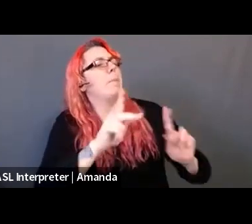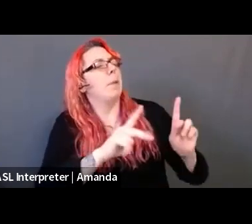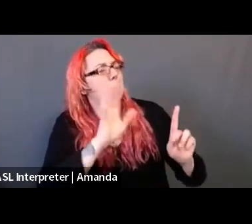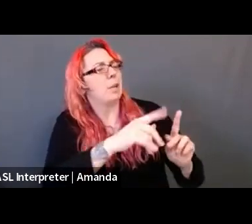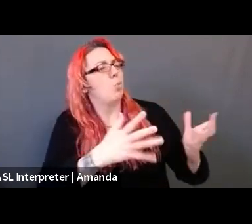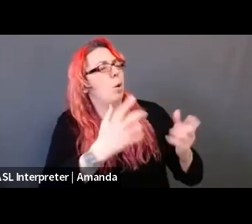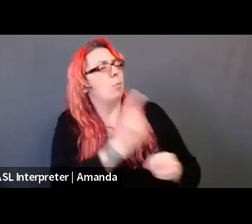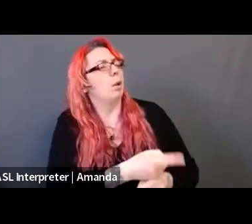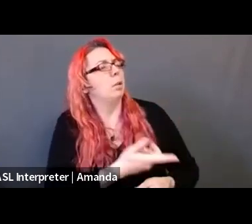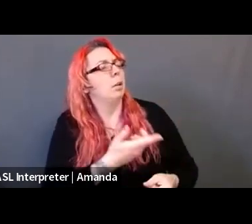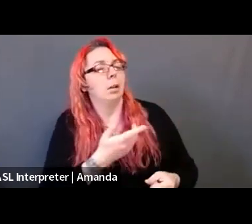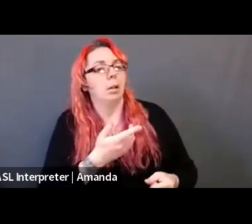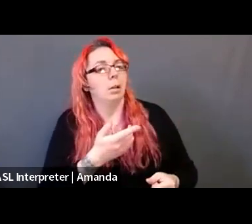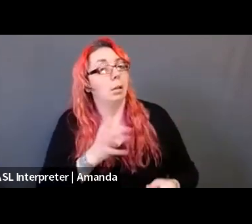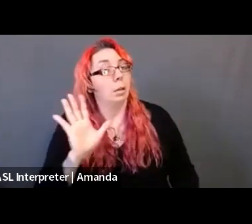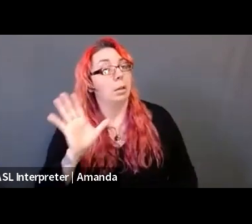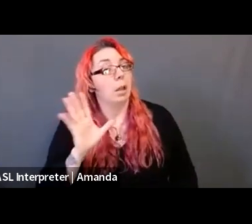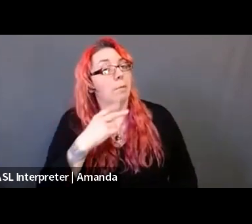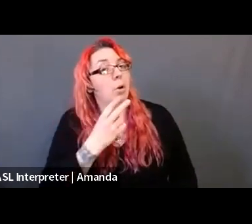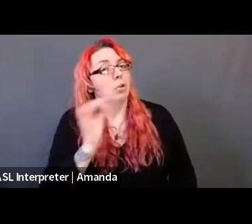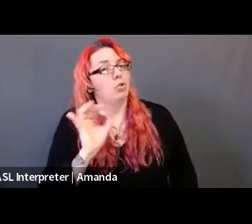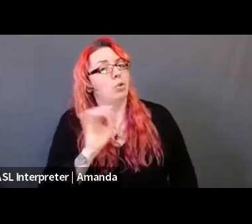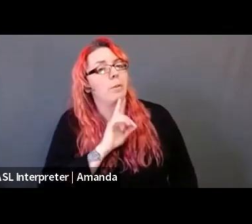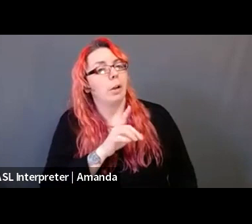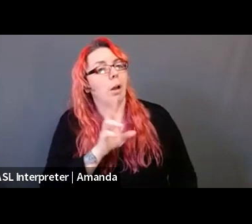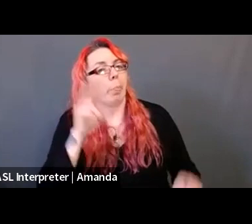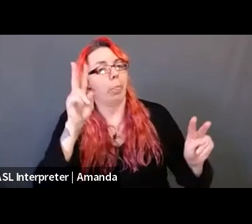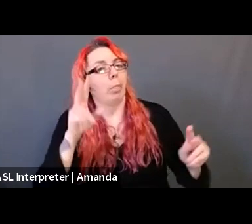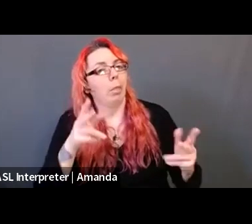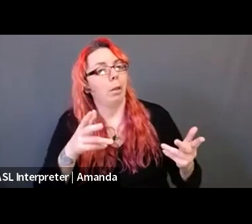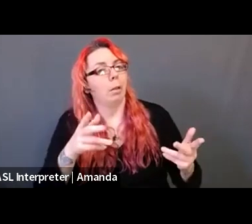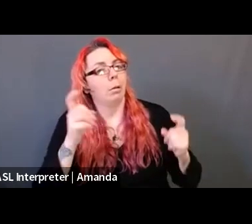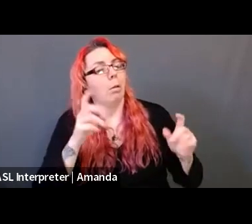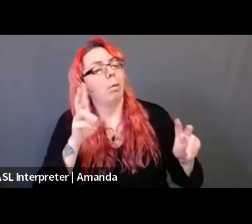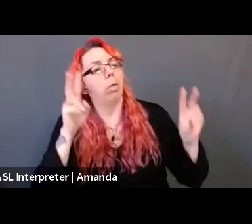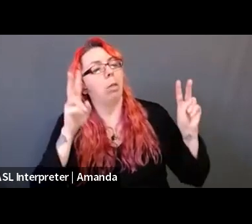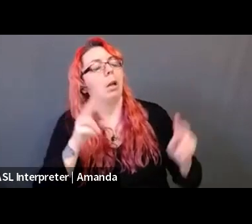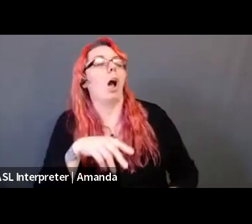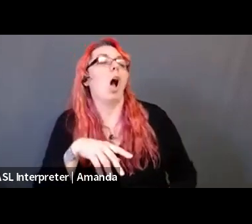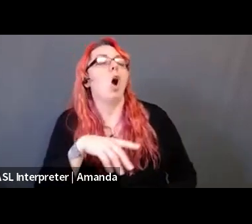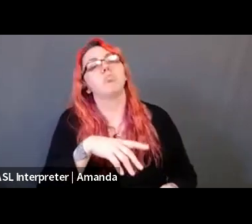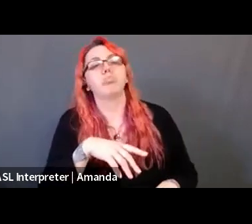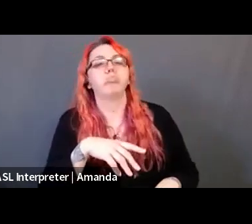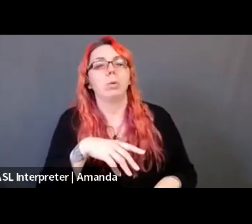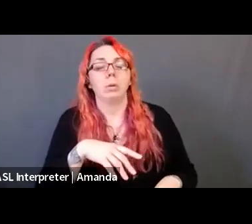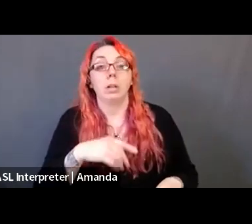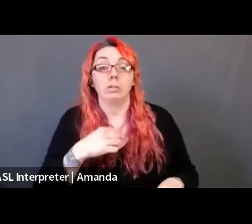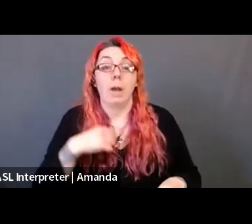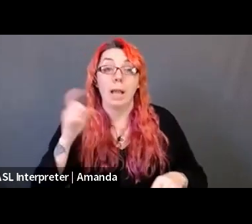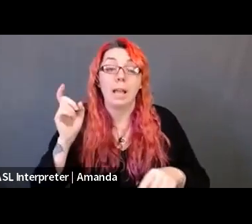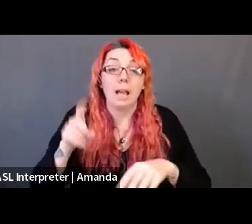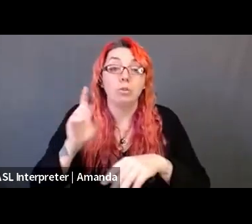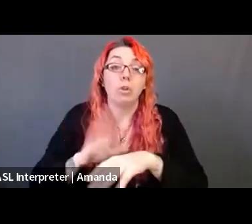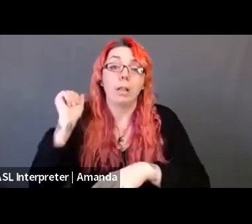even the tone was very derisive, it was very dismissive, and it was very patronizing. And eventually I had to call it, it kept happening.